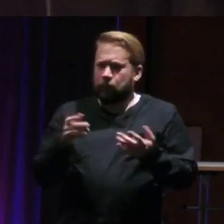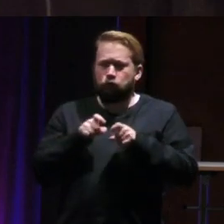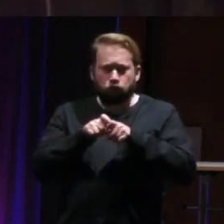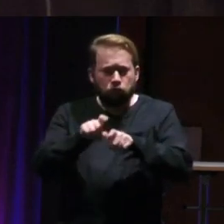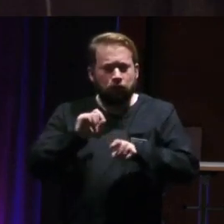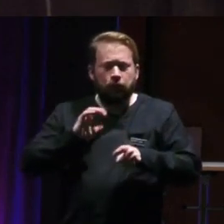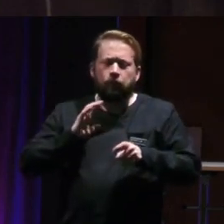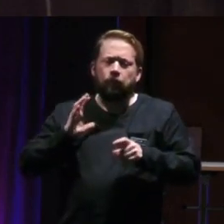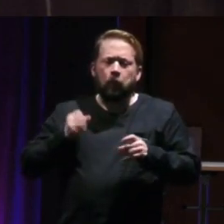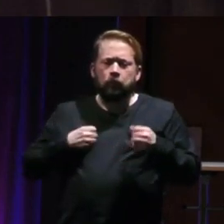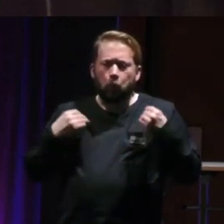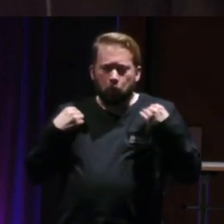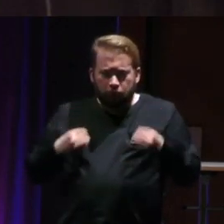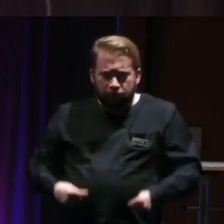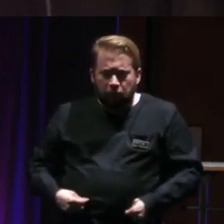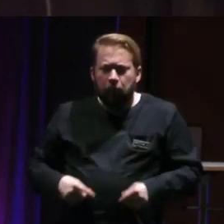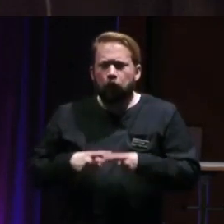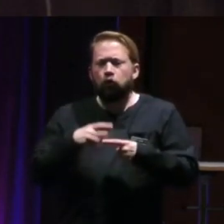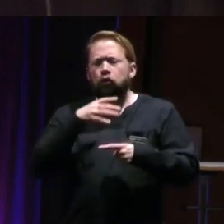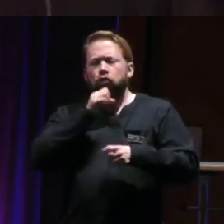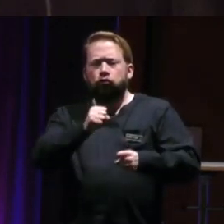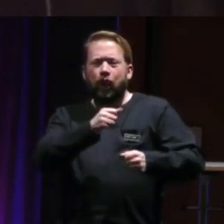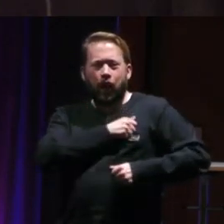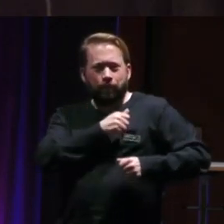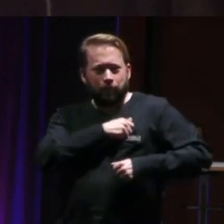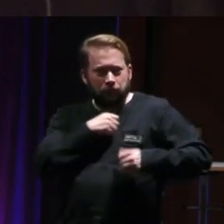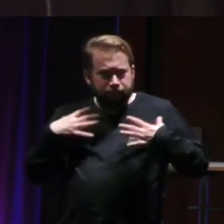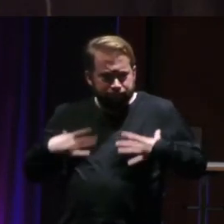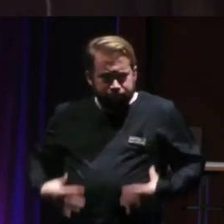army, about which you heard before.